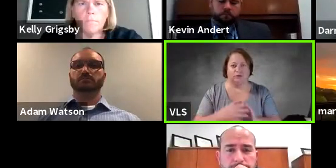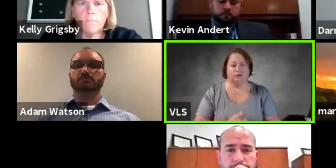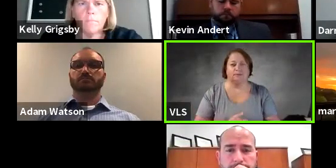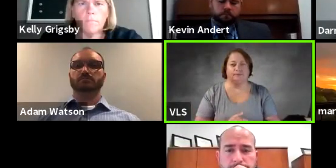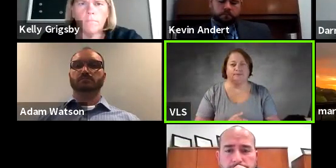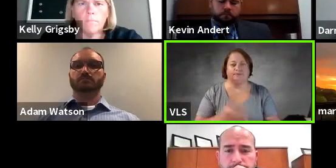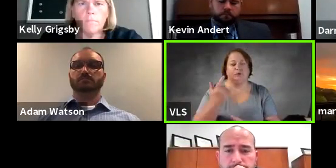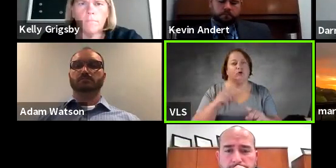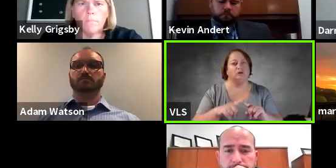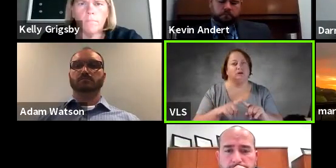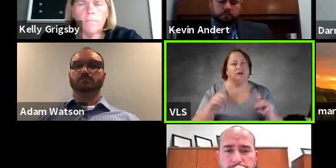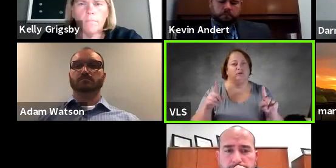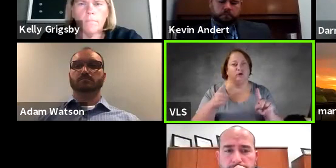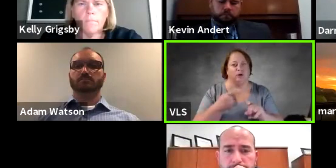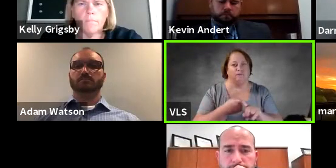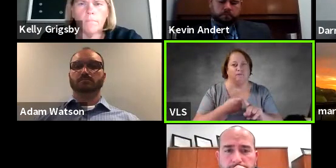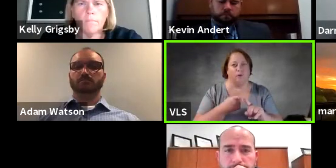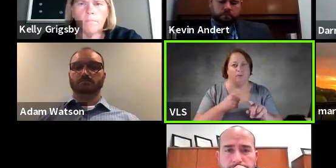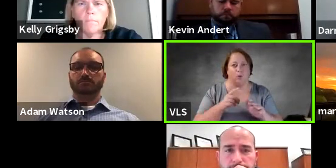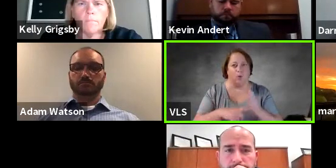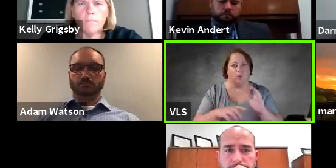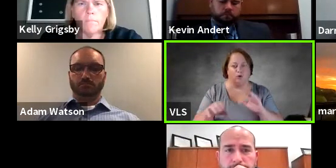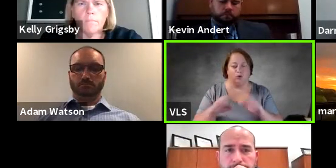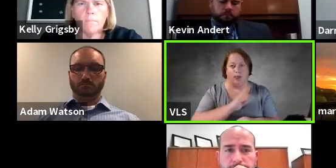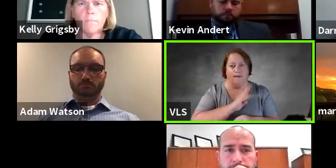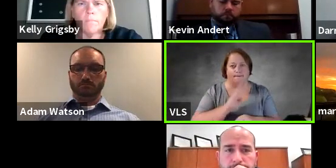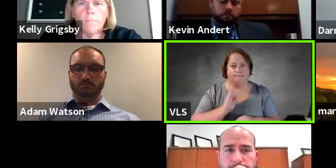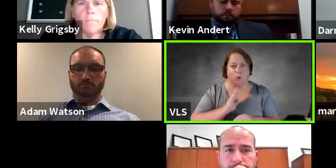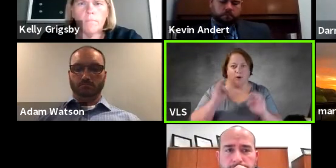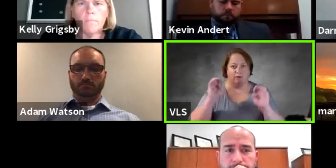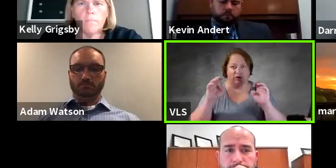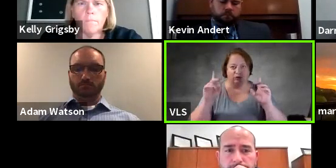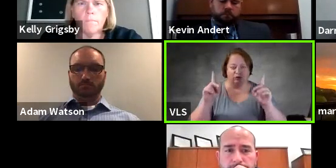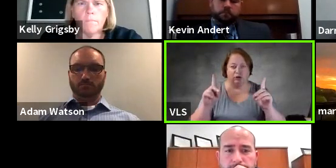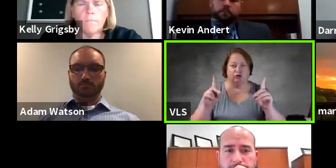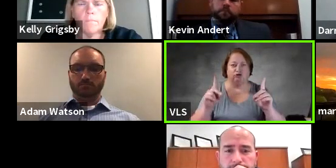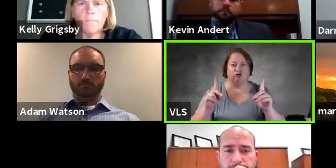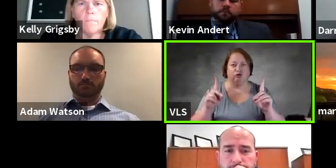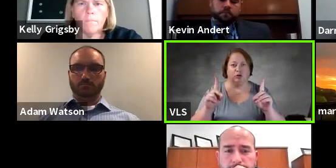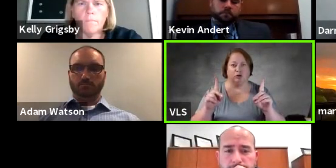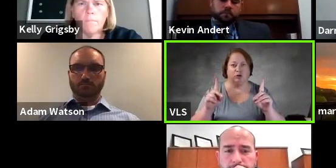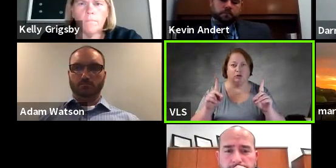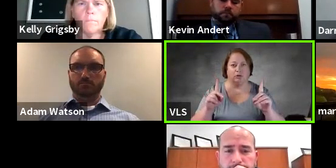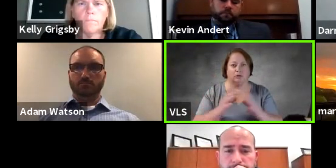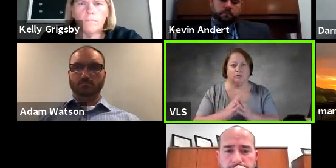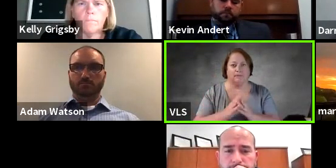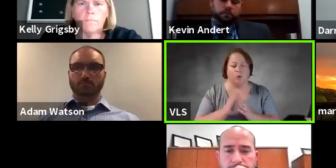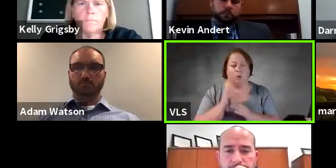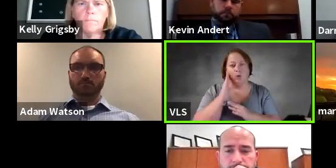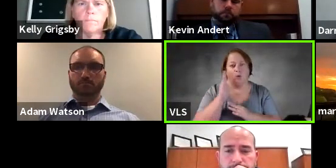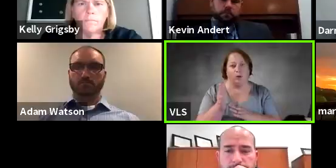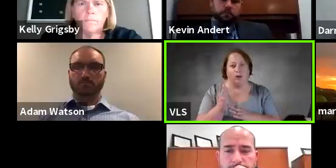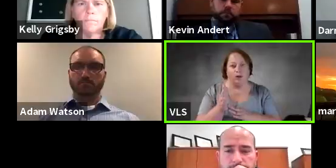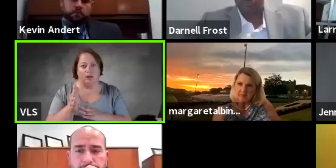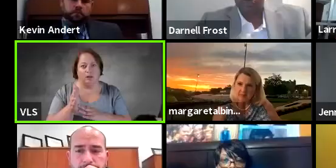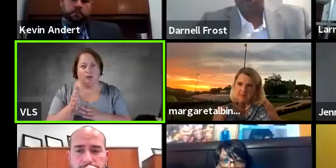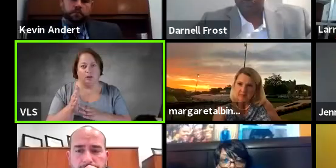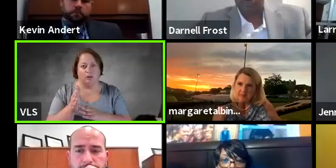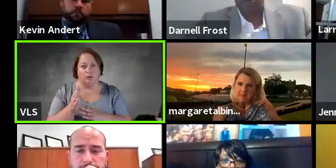because this is different from what we do on the Board of Education. We will